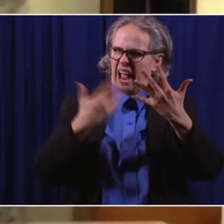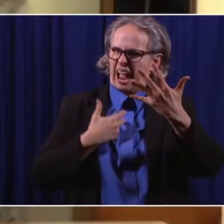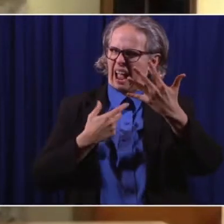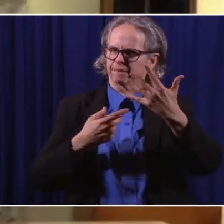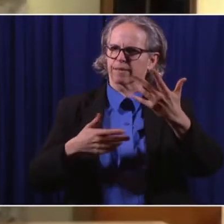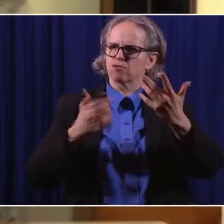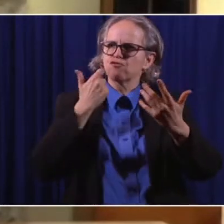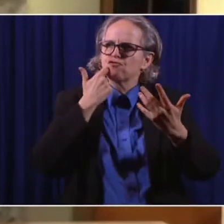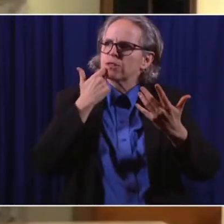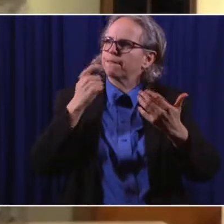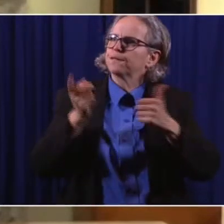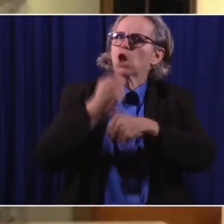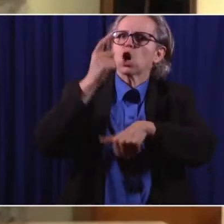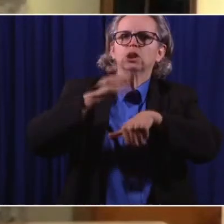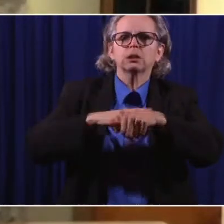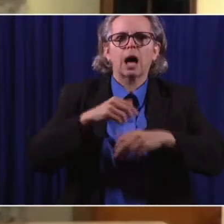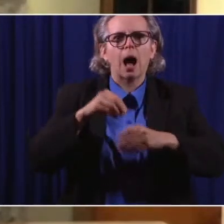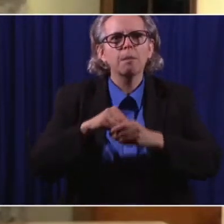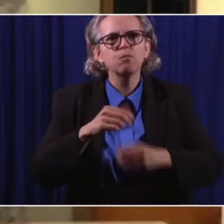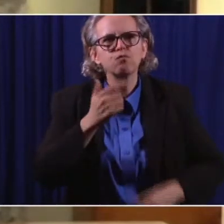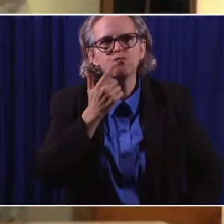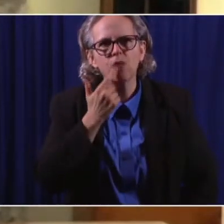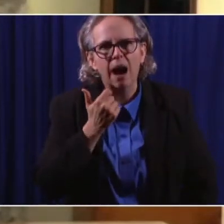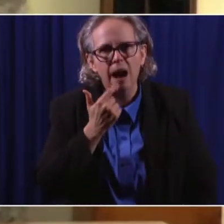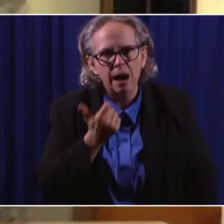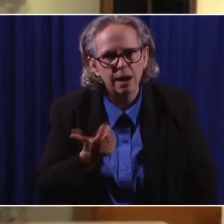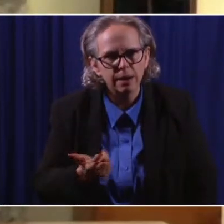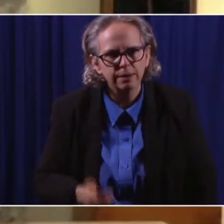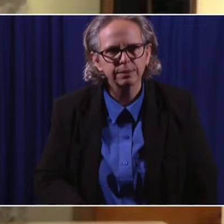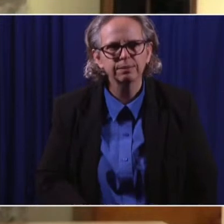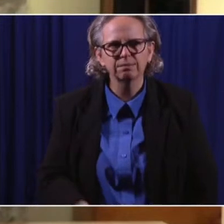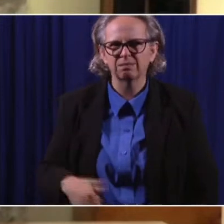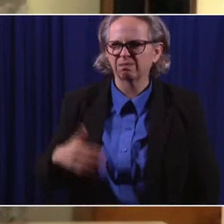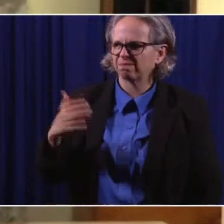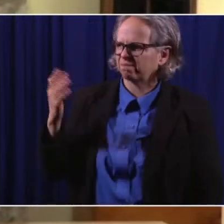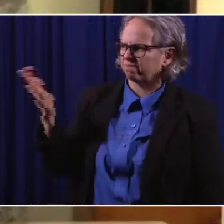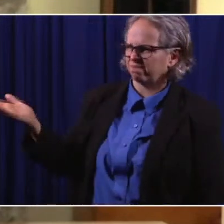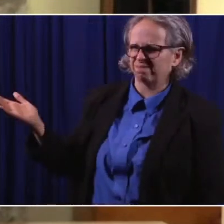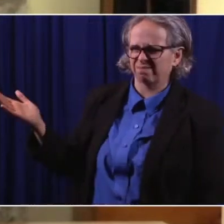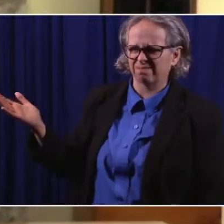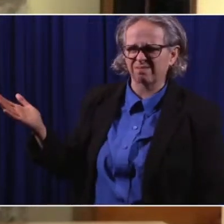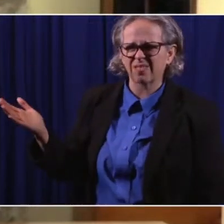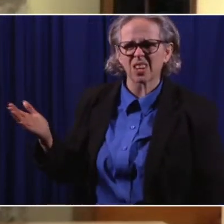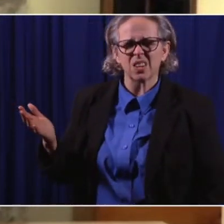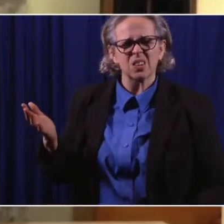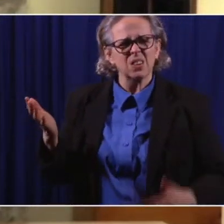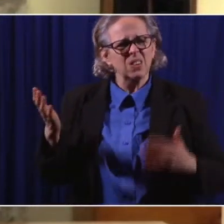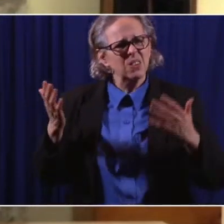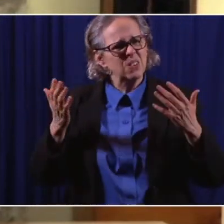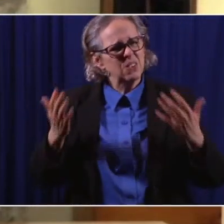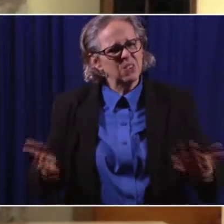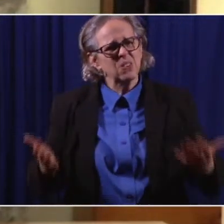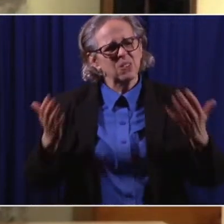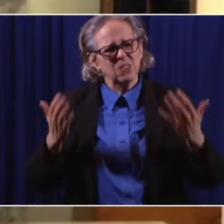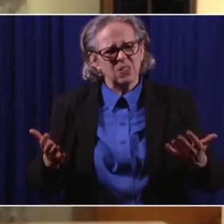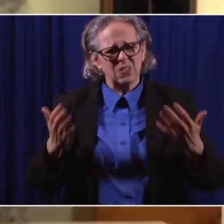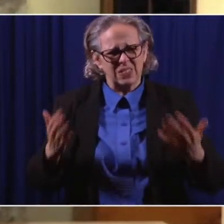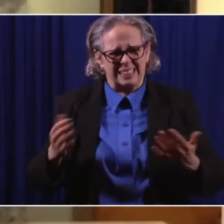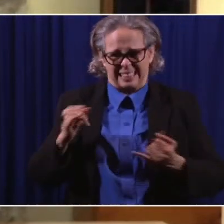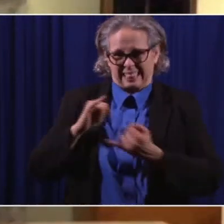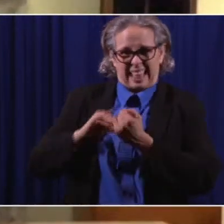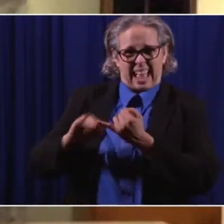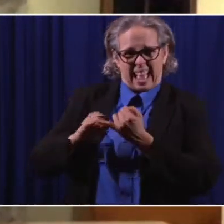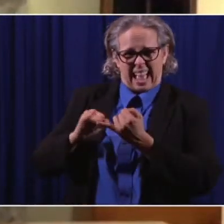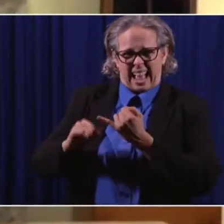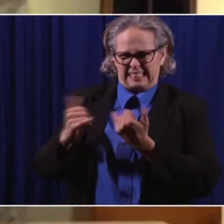This is we've continued to show this, and here we are this week. This